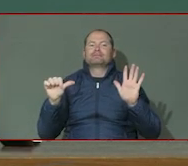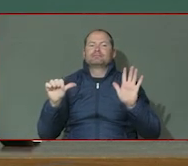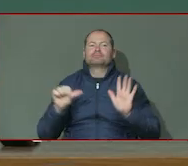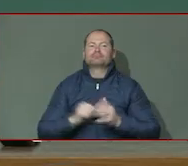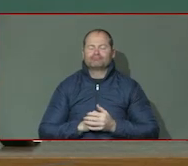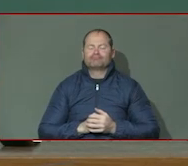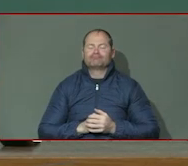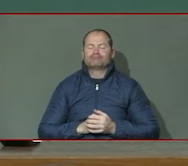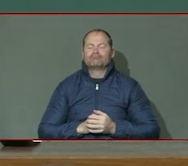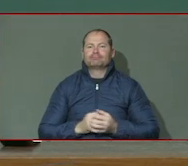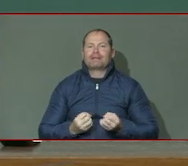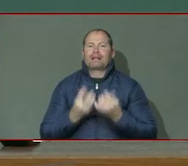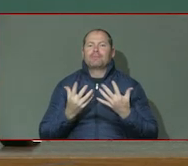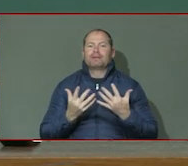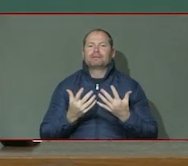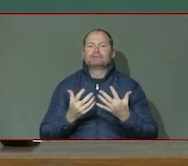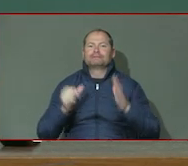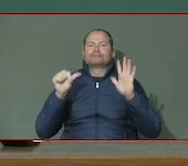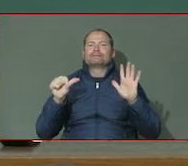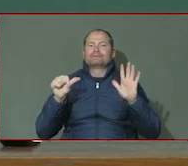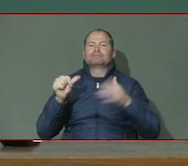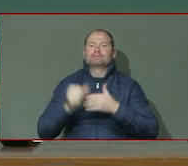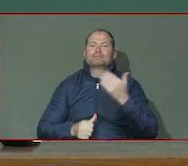For 6 months. And that will give you